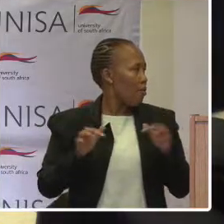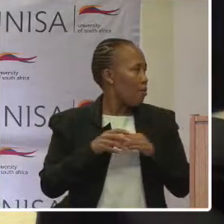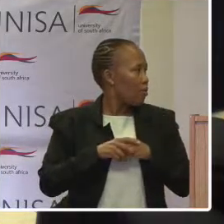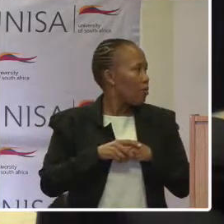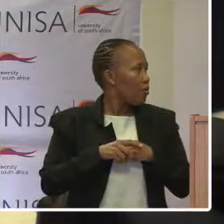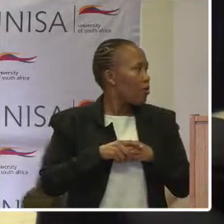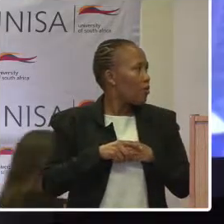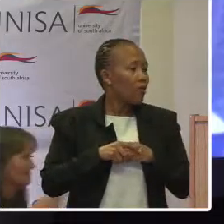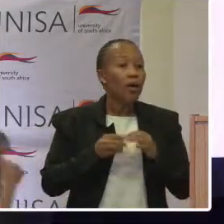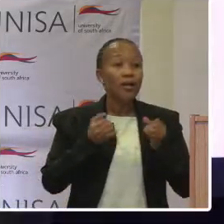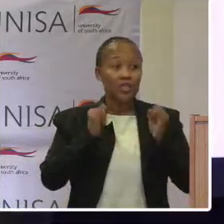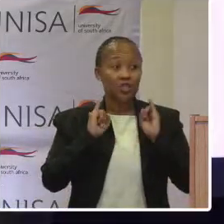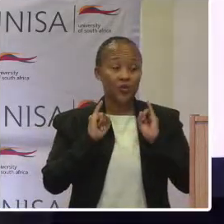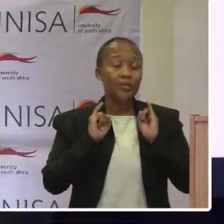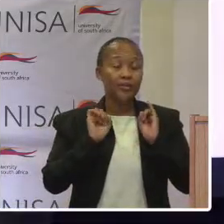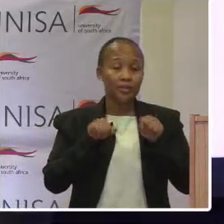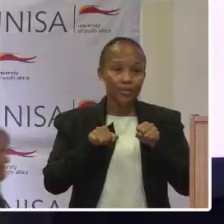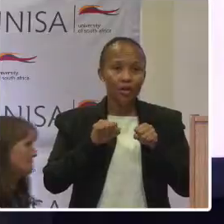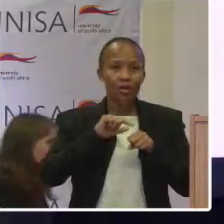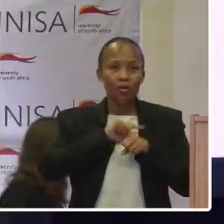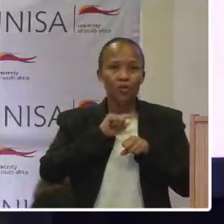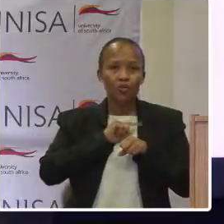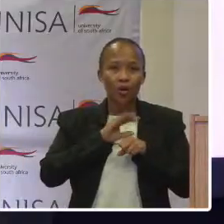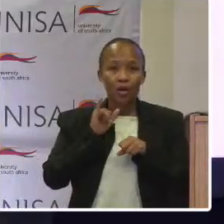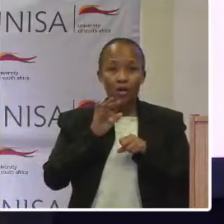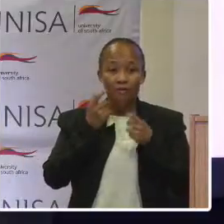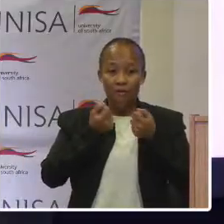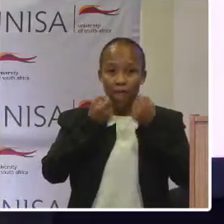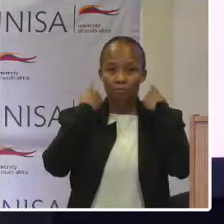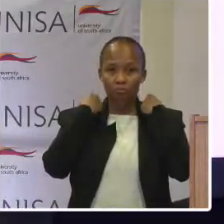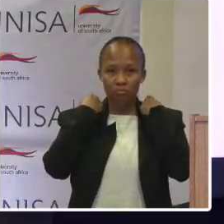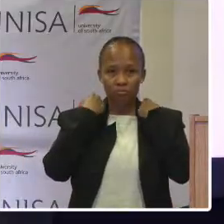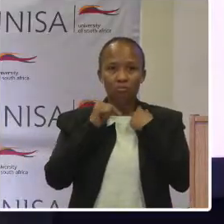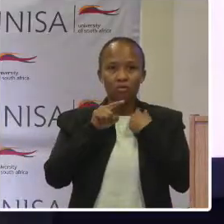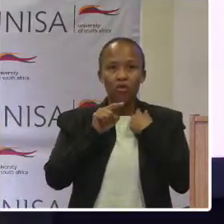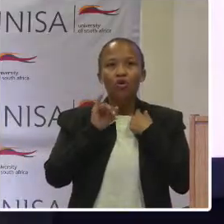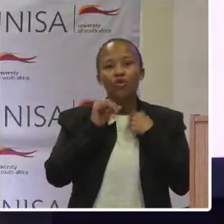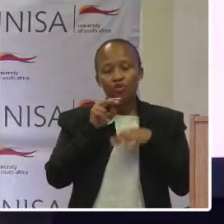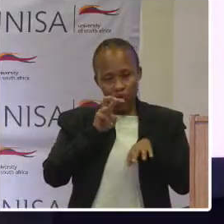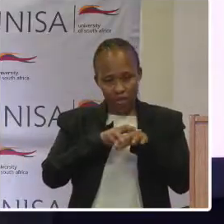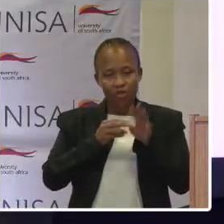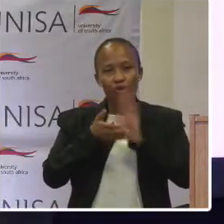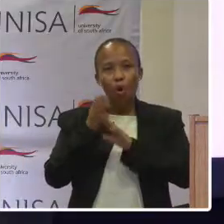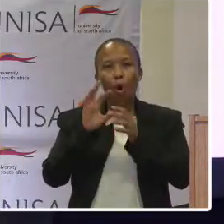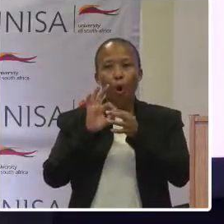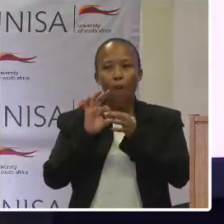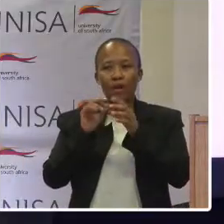And this is serious, because if you don't understand this, go home and do your research.